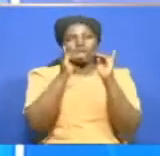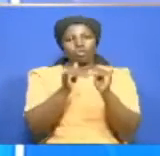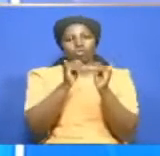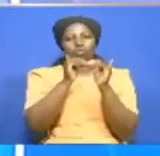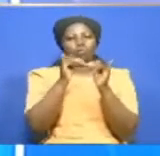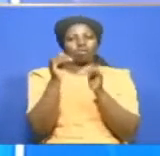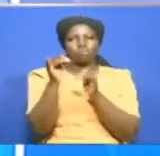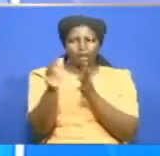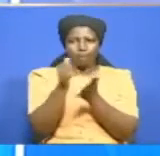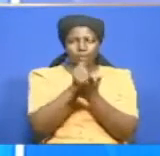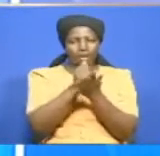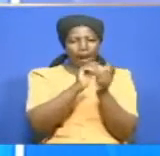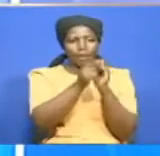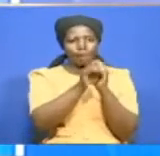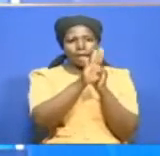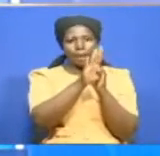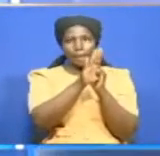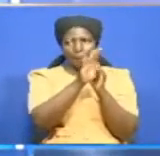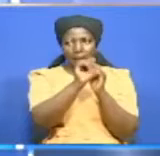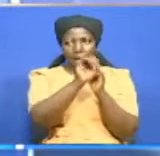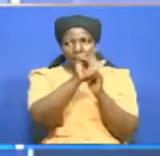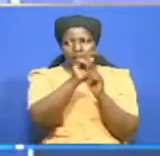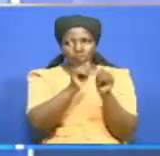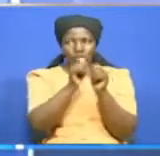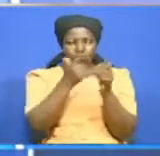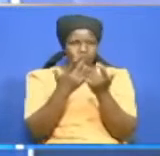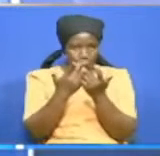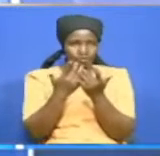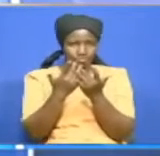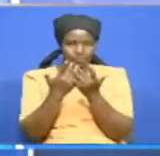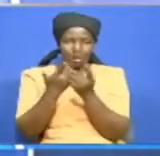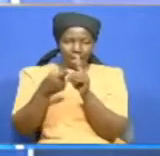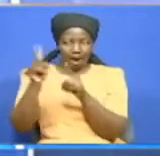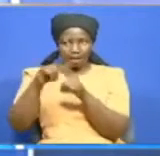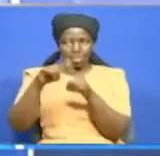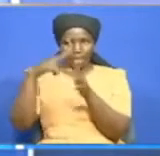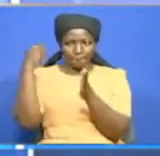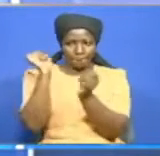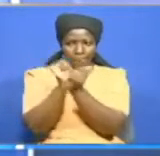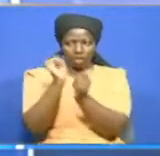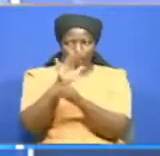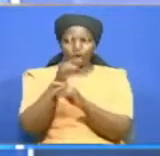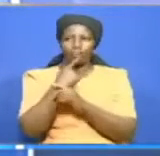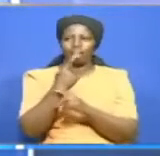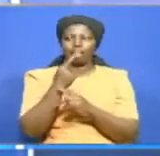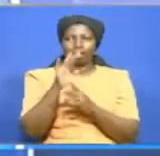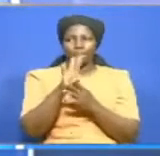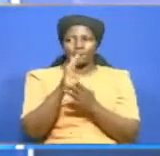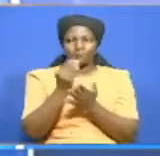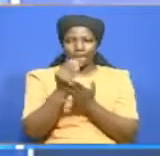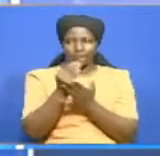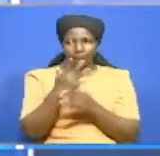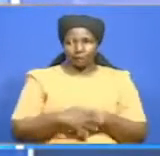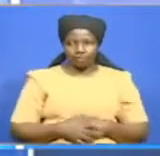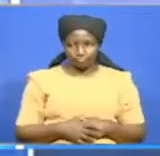that raised a penalty from 100,000 shillings, with the law also setting gratuity pay for duration of termination of a contract